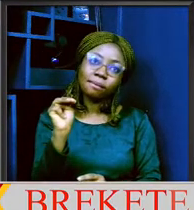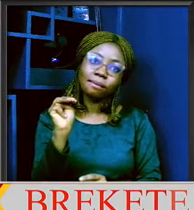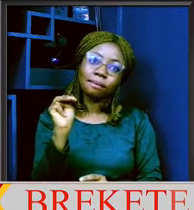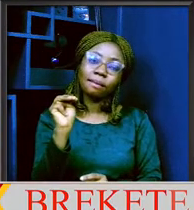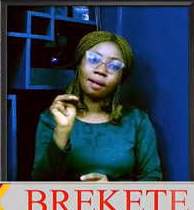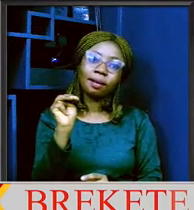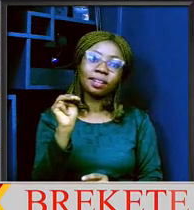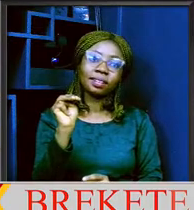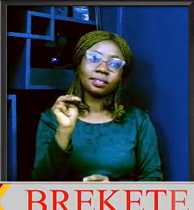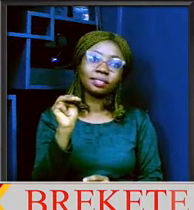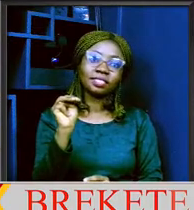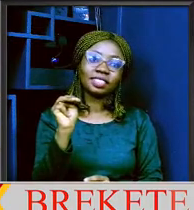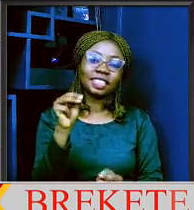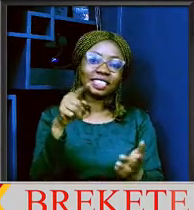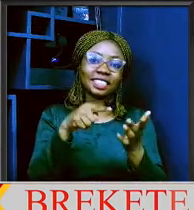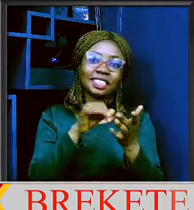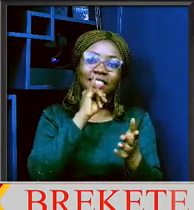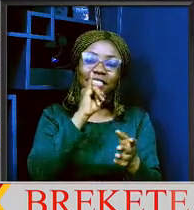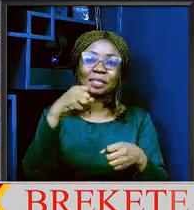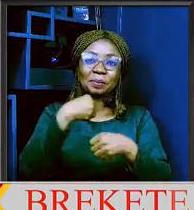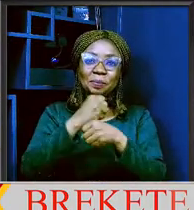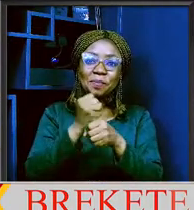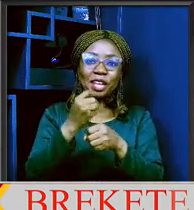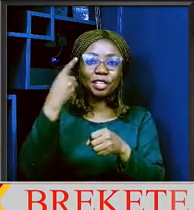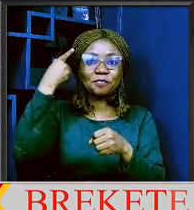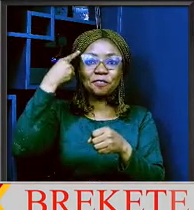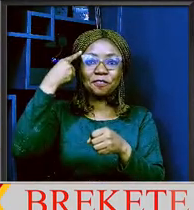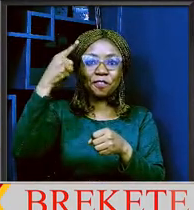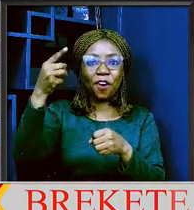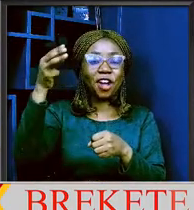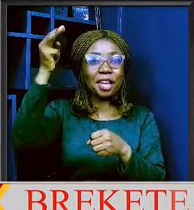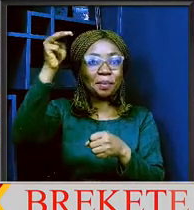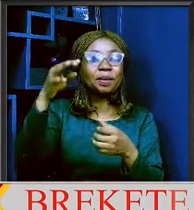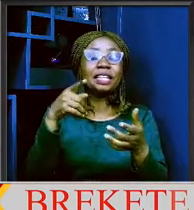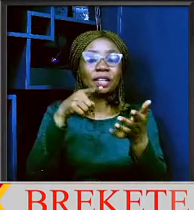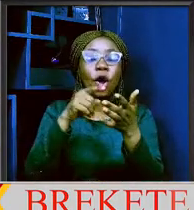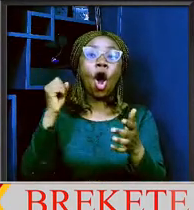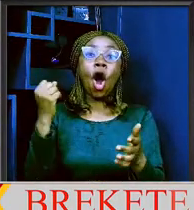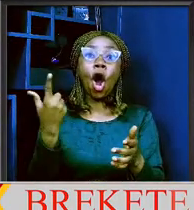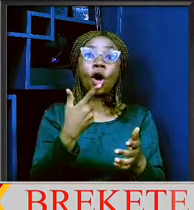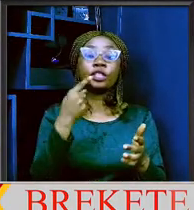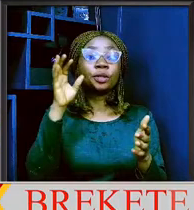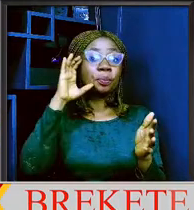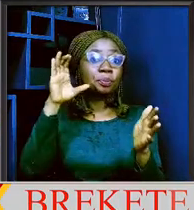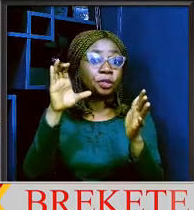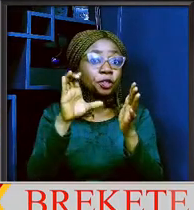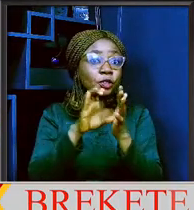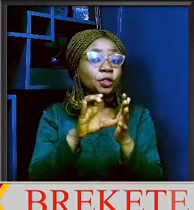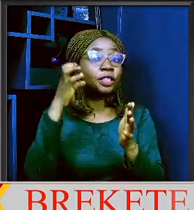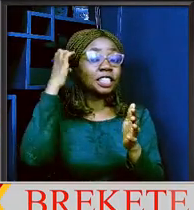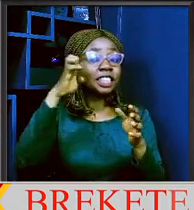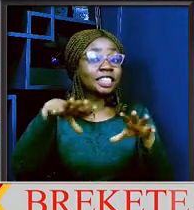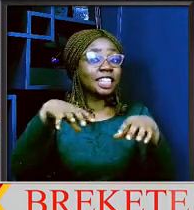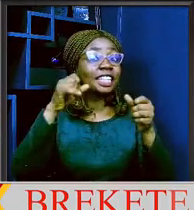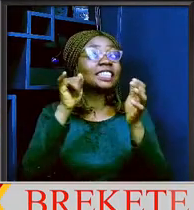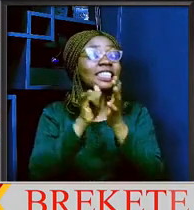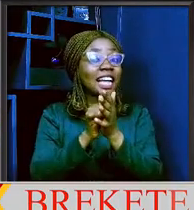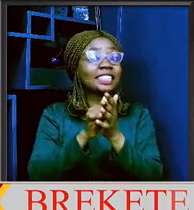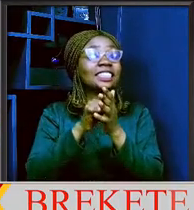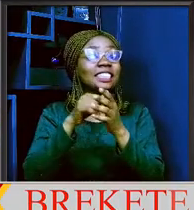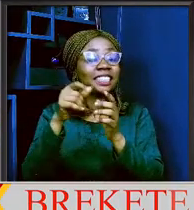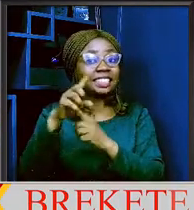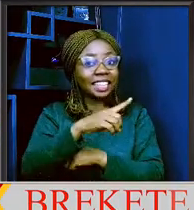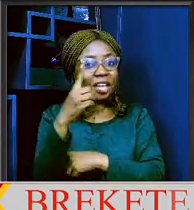album uh this is made for him uh all the pictures he took that day uh it has